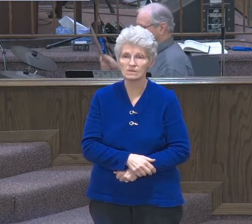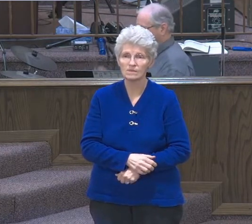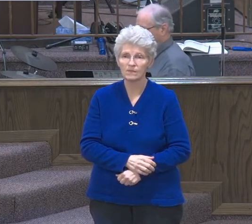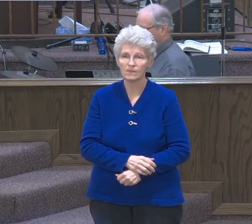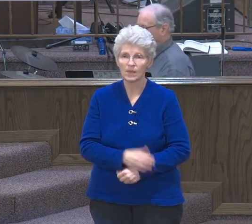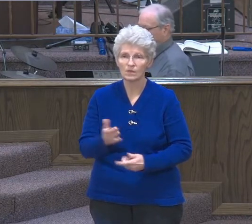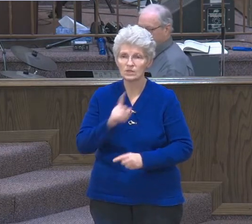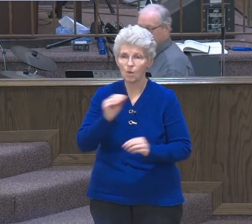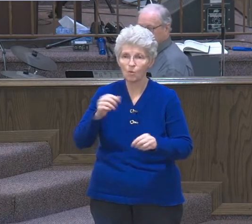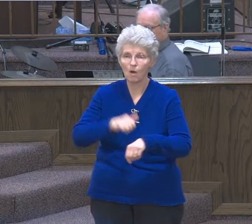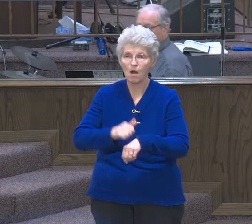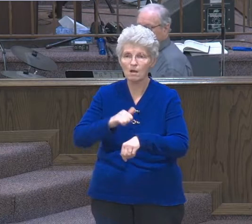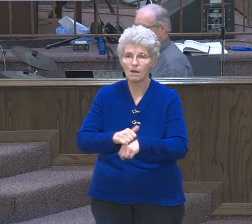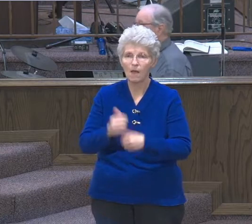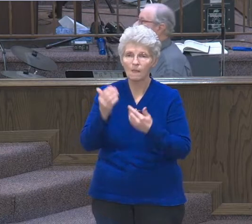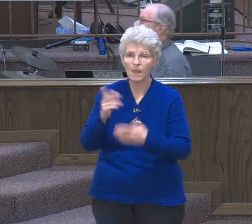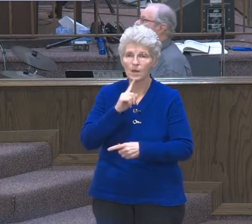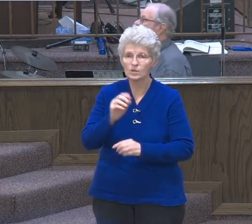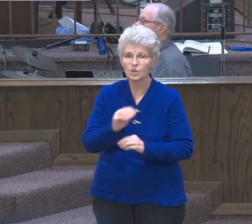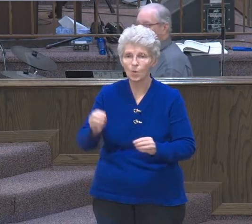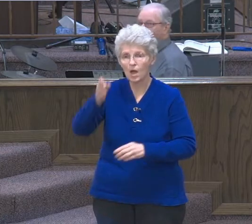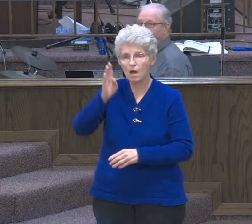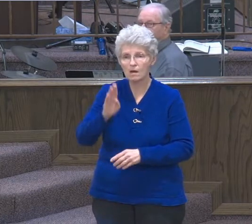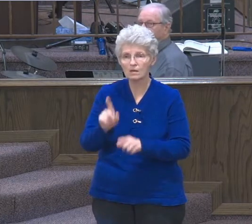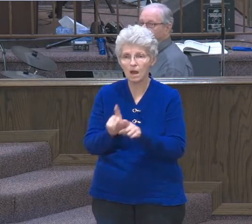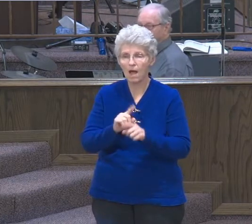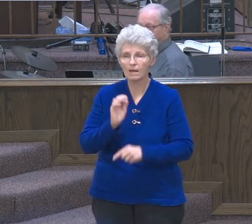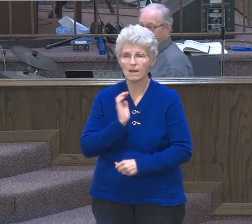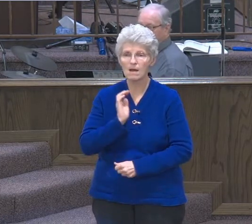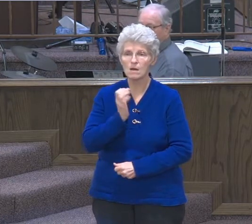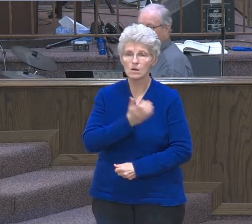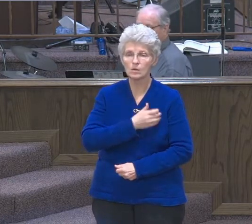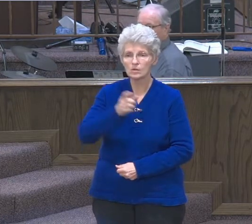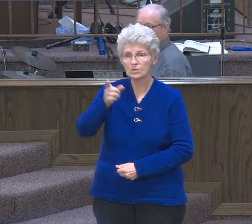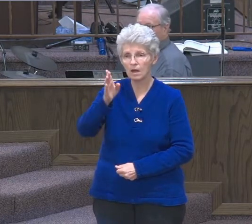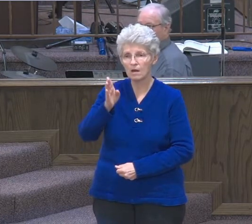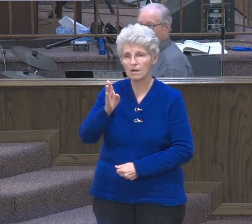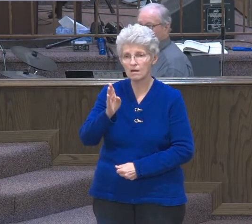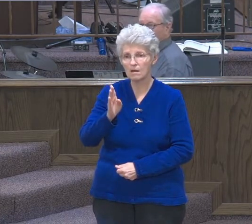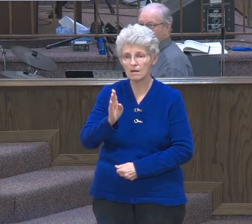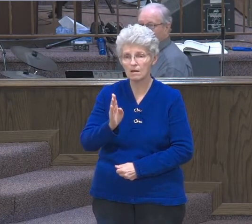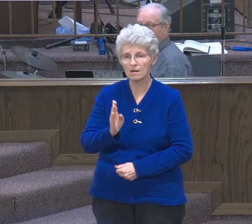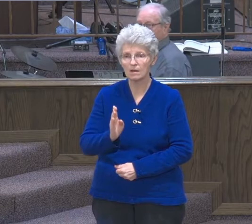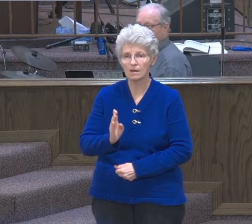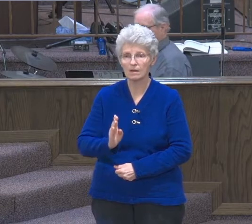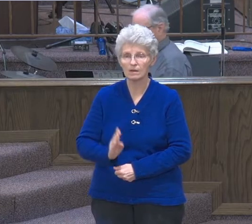us. There is no rock, there is no God like our